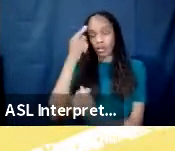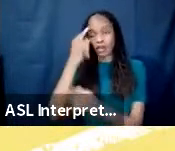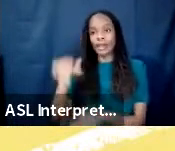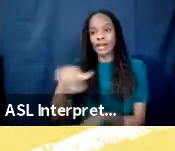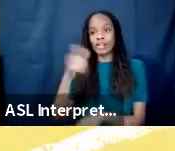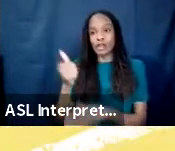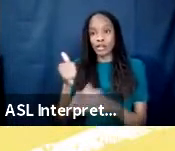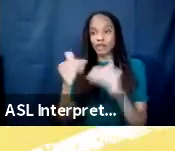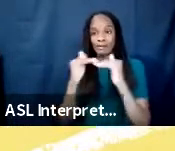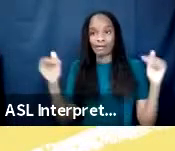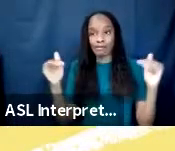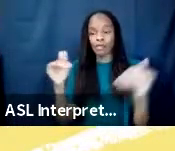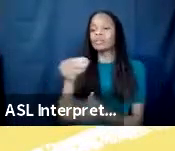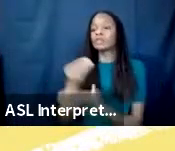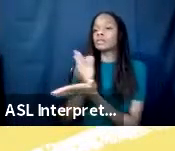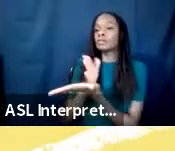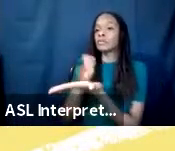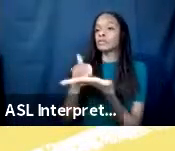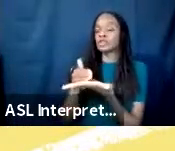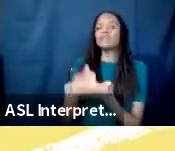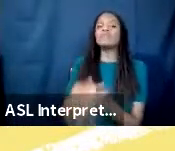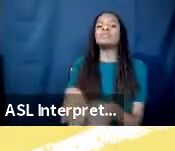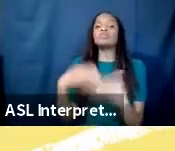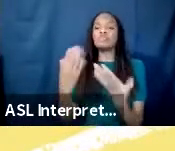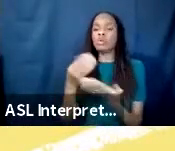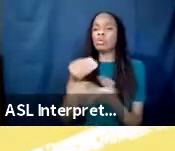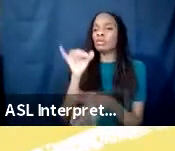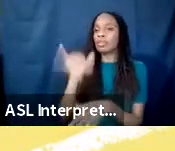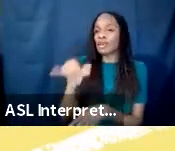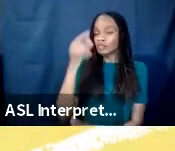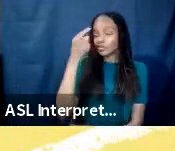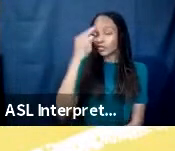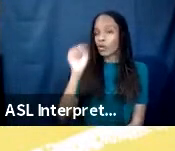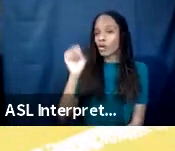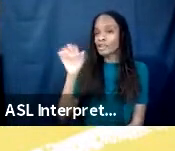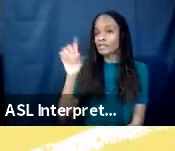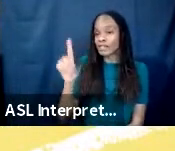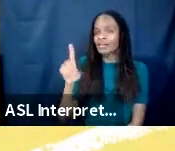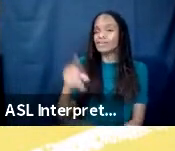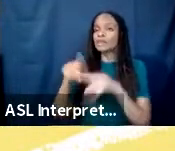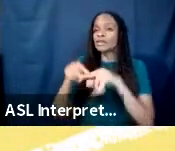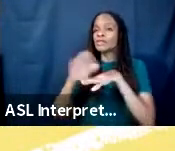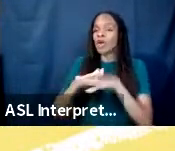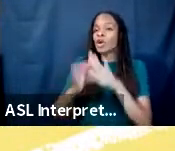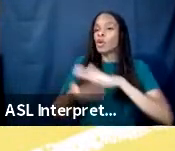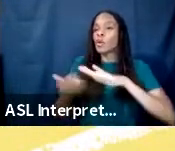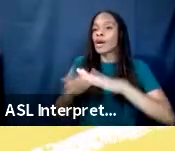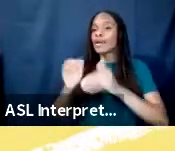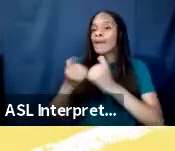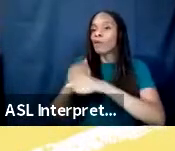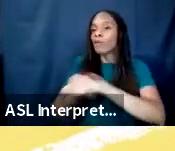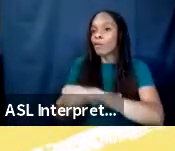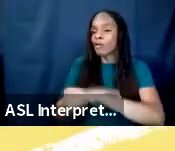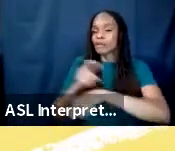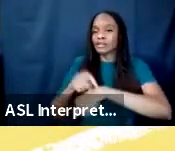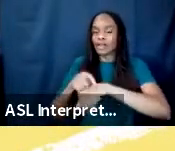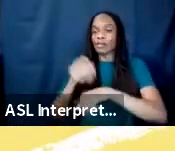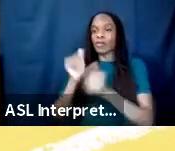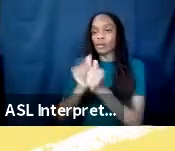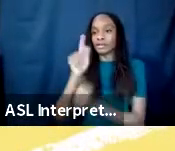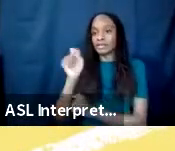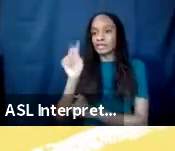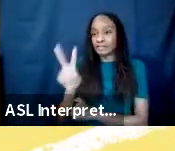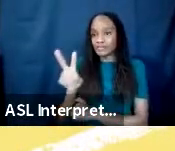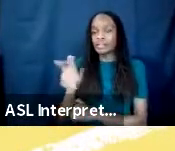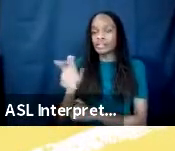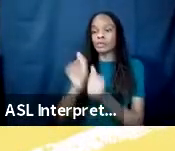budget. The budget tiers for high budget SVOD depend on runtime. These are all found within the television agreement and codified